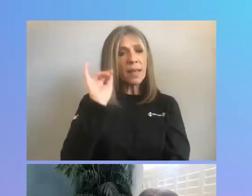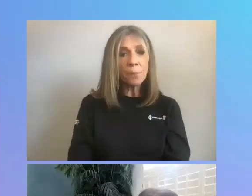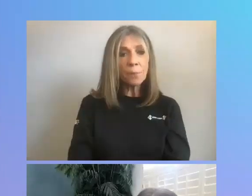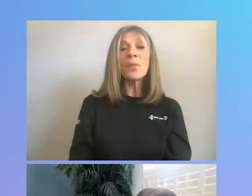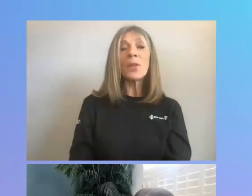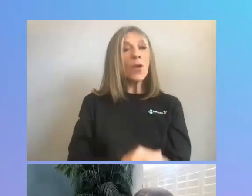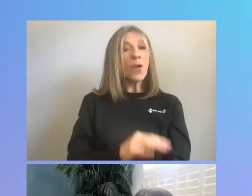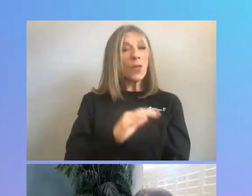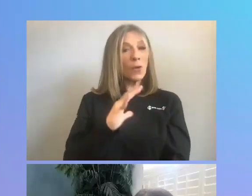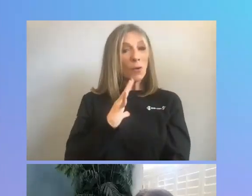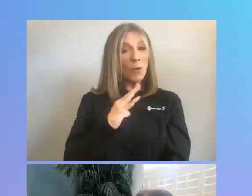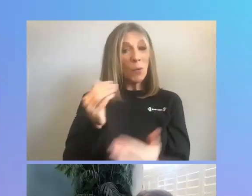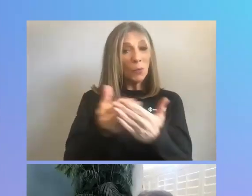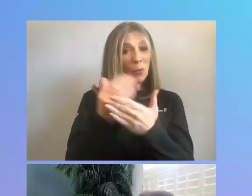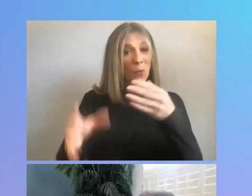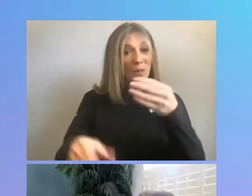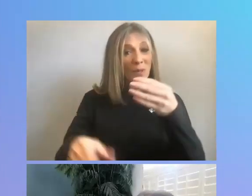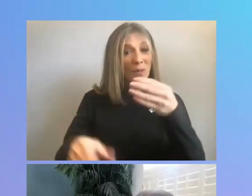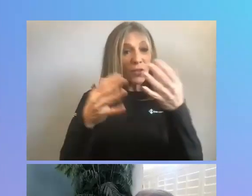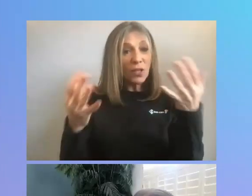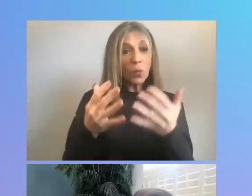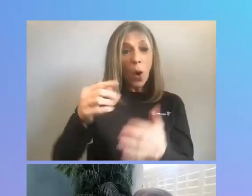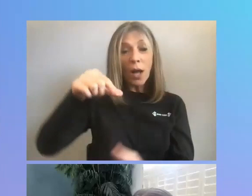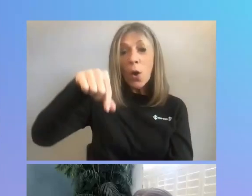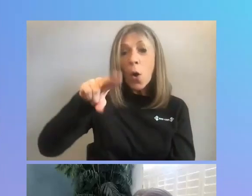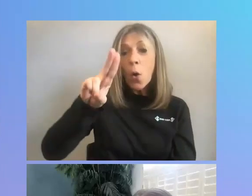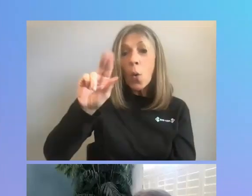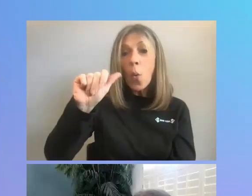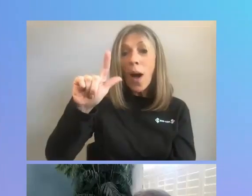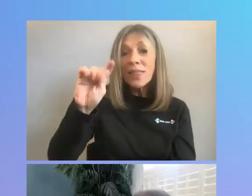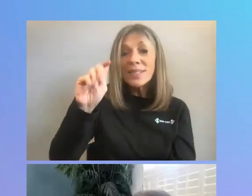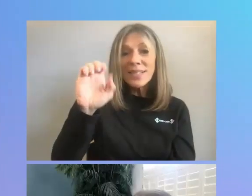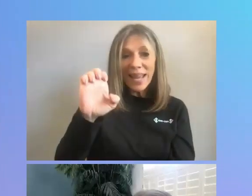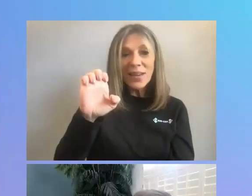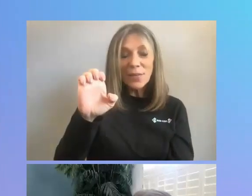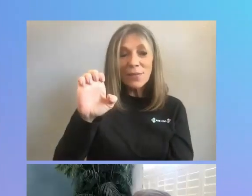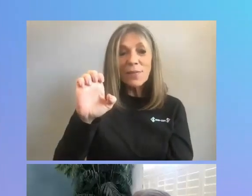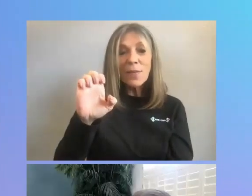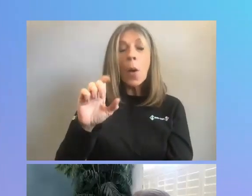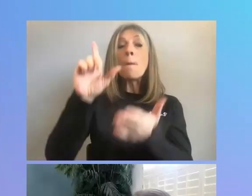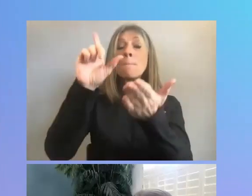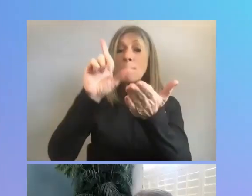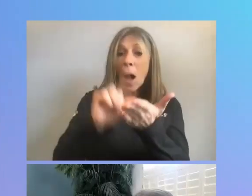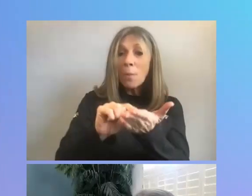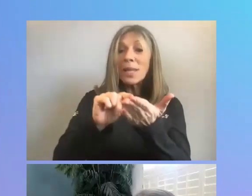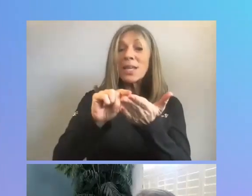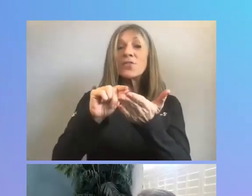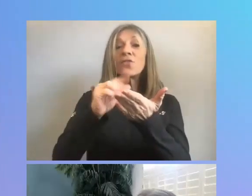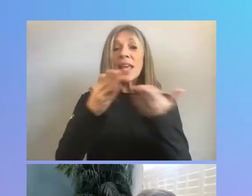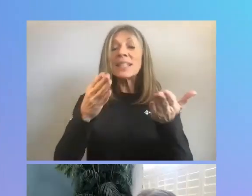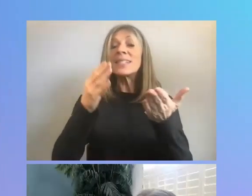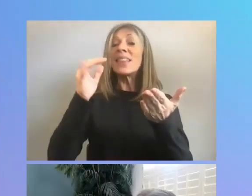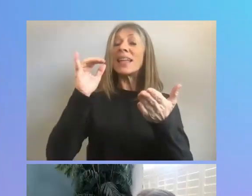cool new addition is qualitative assertions. Published claims that certain procedures